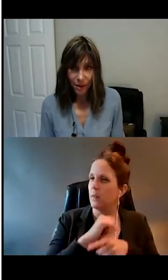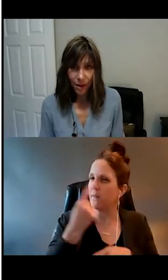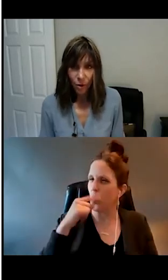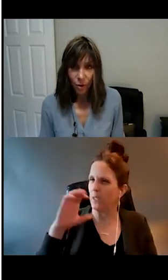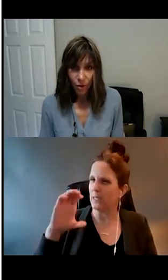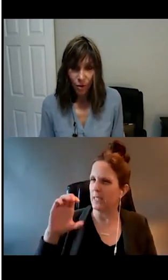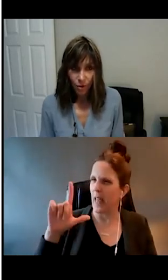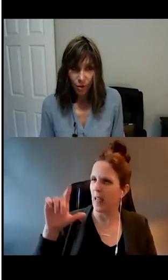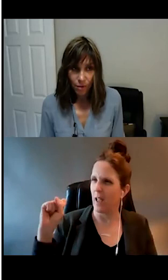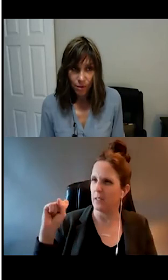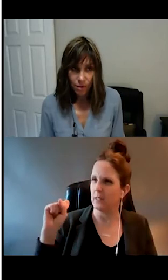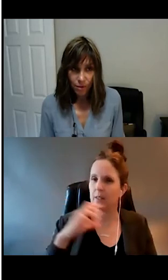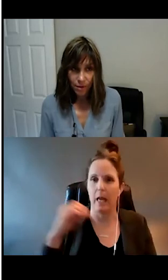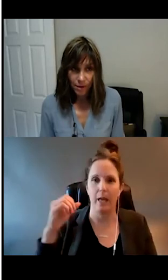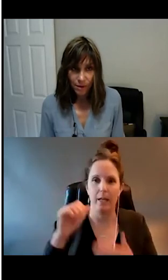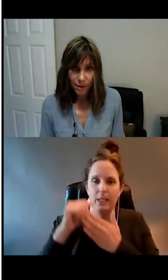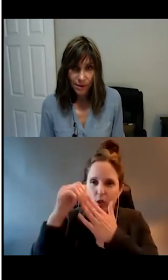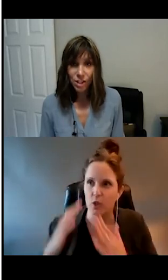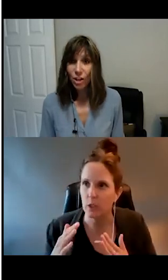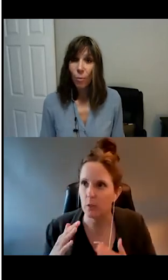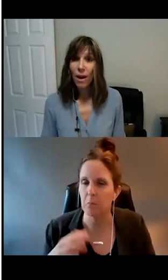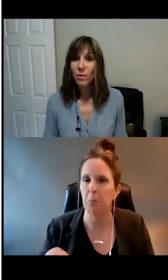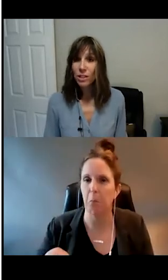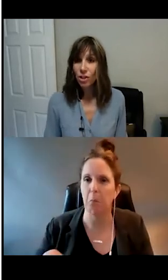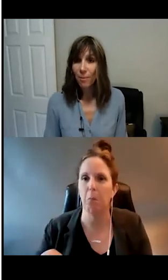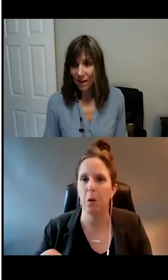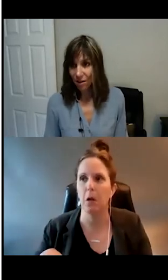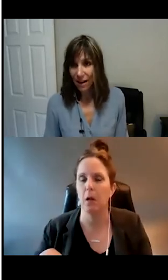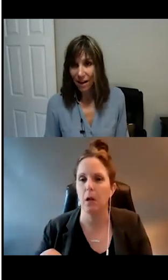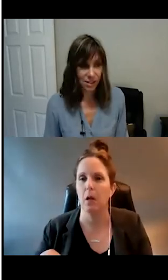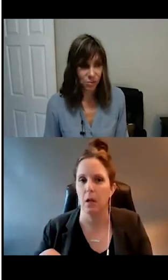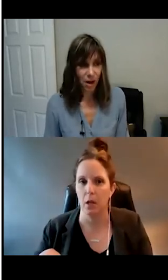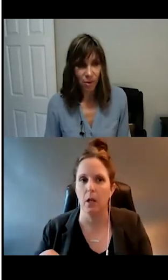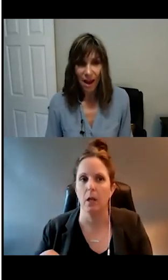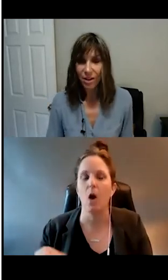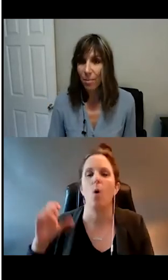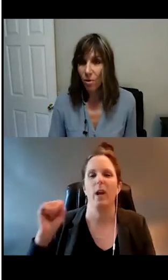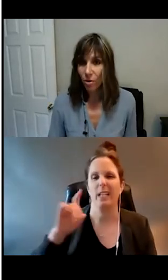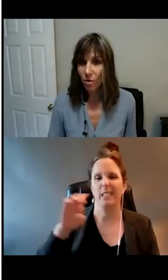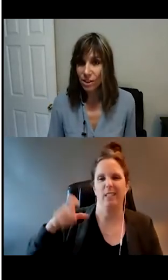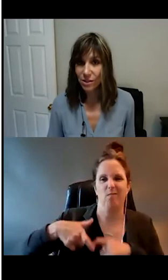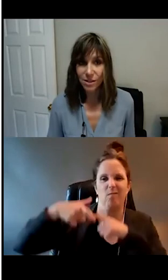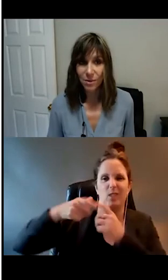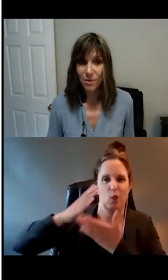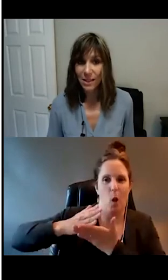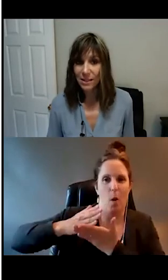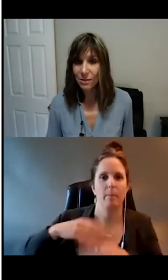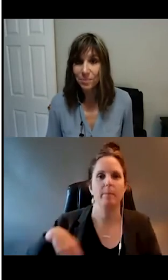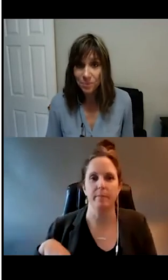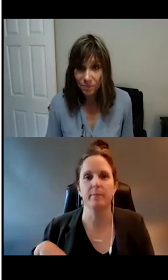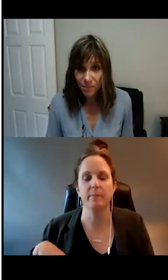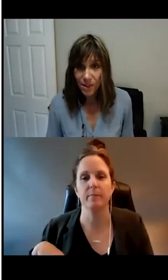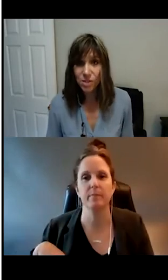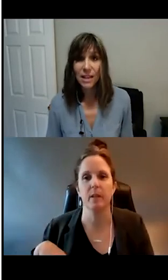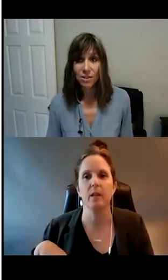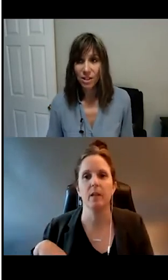Good. Include, oh, sorry. That's good. Why don't we stop there? And because I would have a couple more questions that we want to get